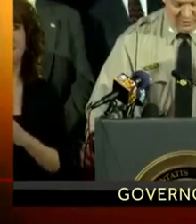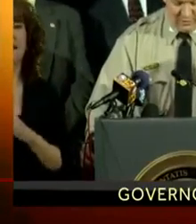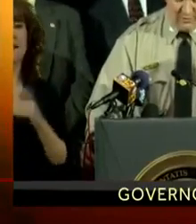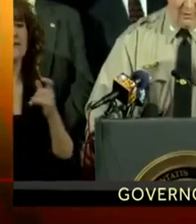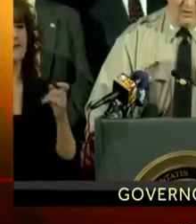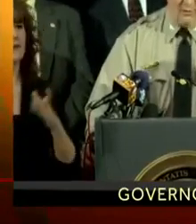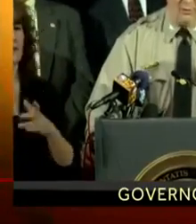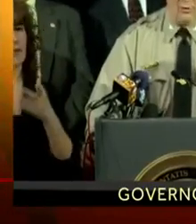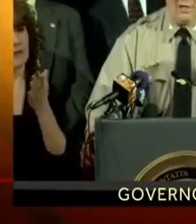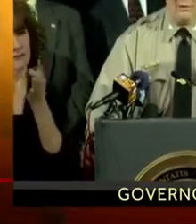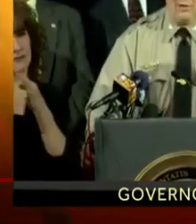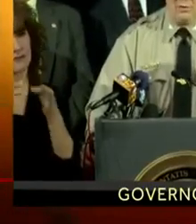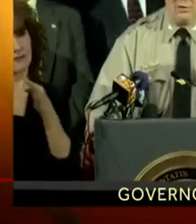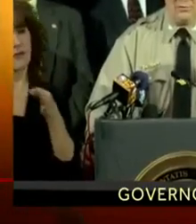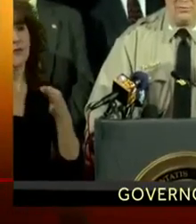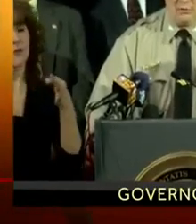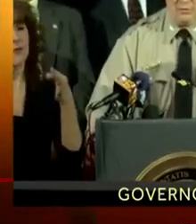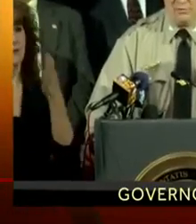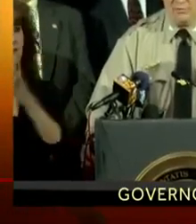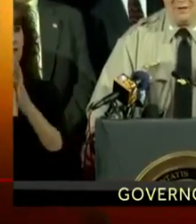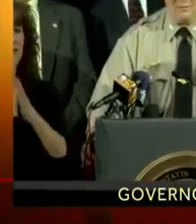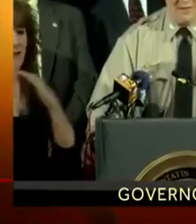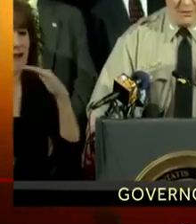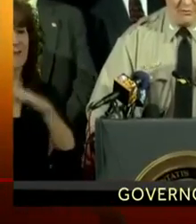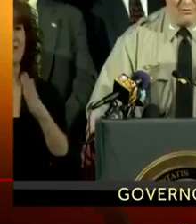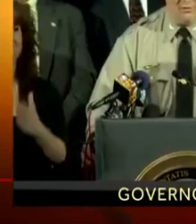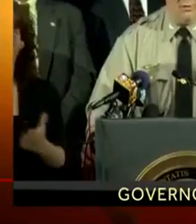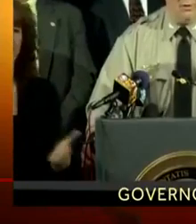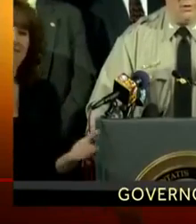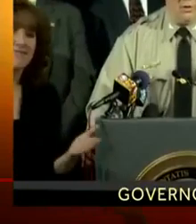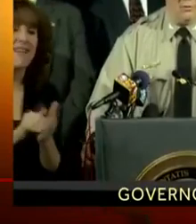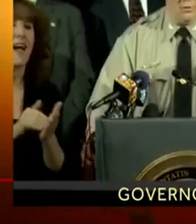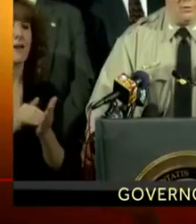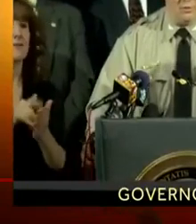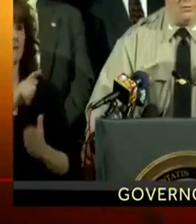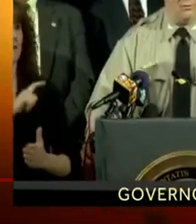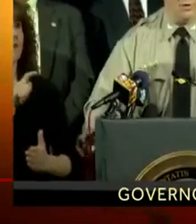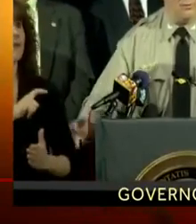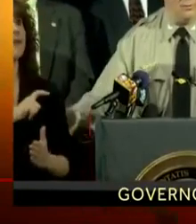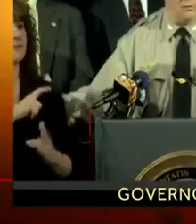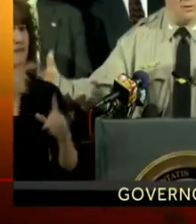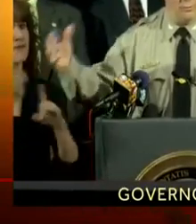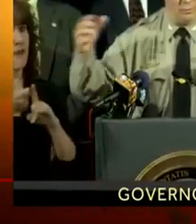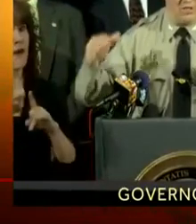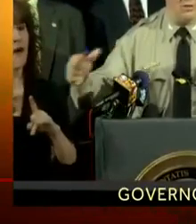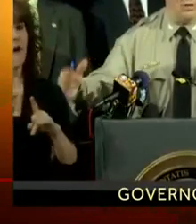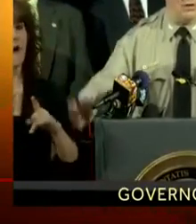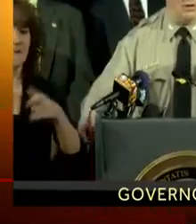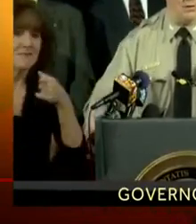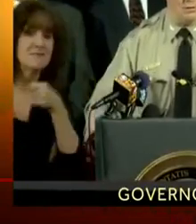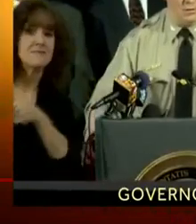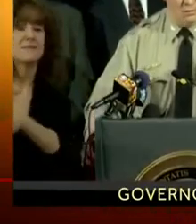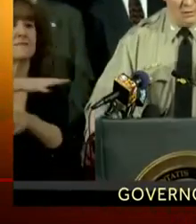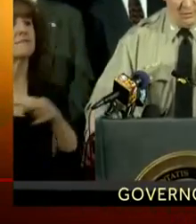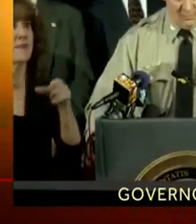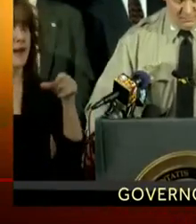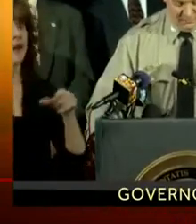about in a little bit, we're putting out a request for up to 5,000 law enforcement from the regional